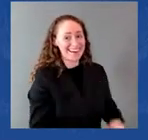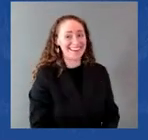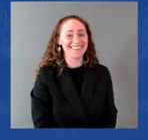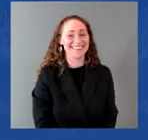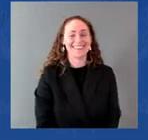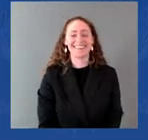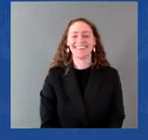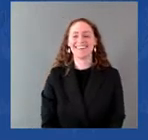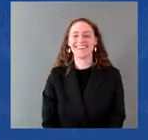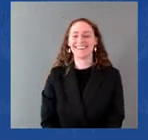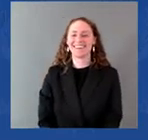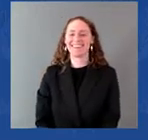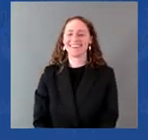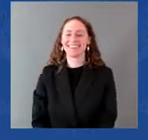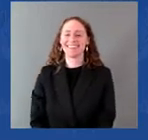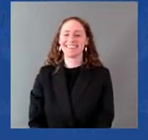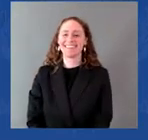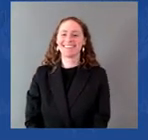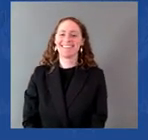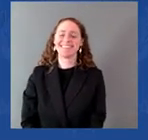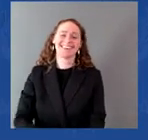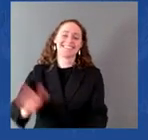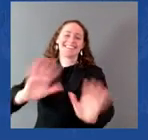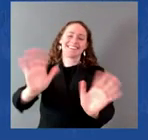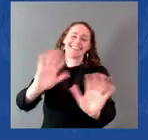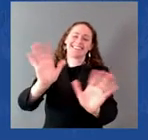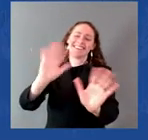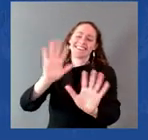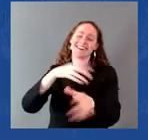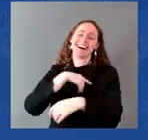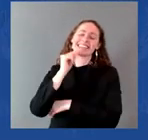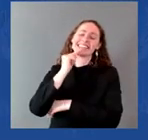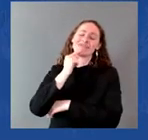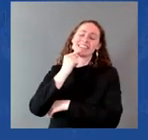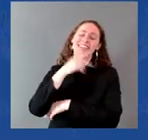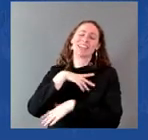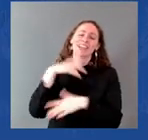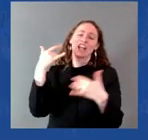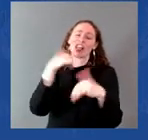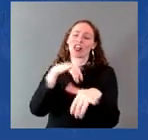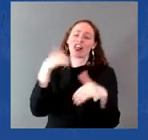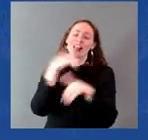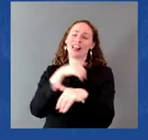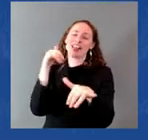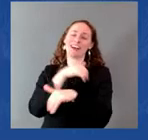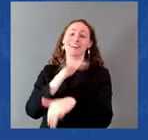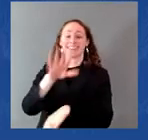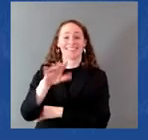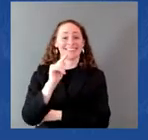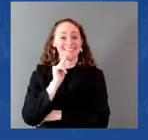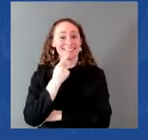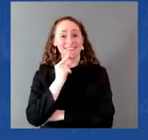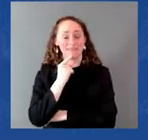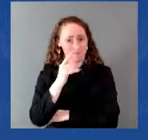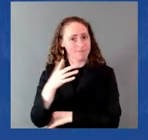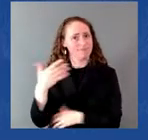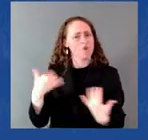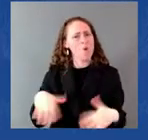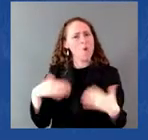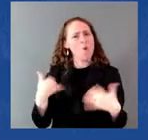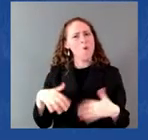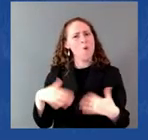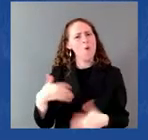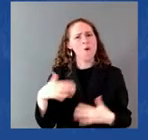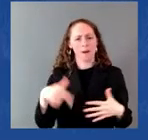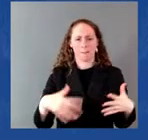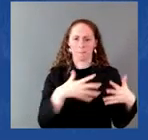But really, all kidding aside, think about it. But for America, that's the power of our example. You know, I